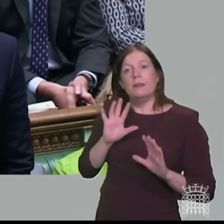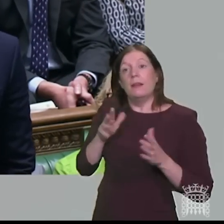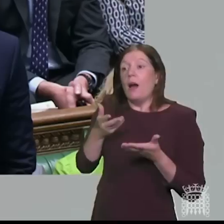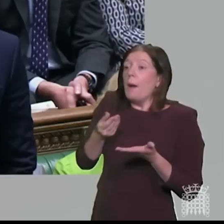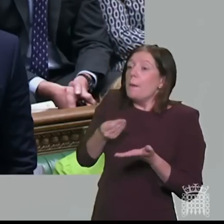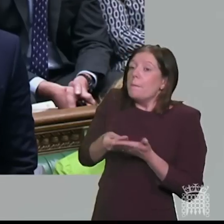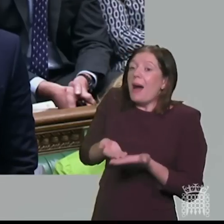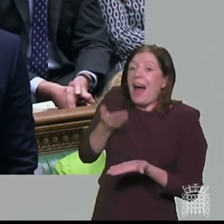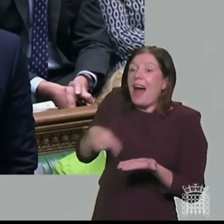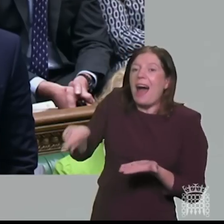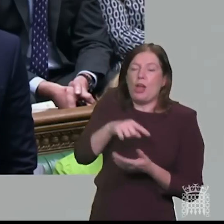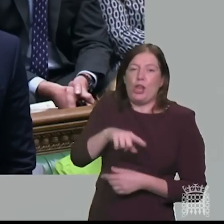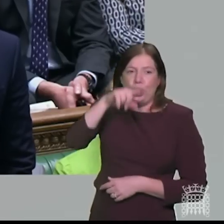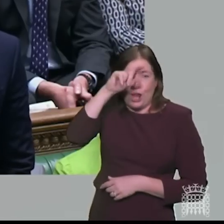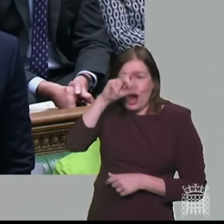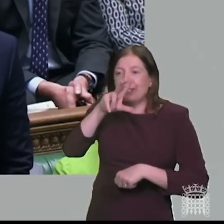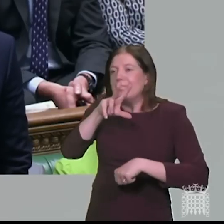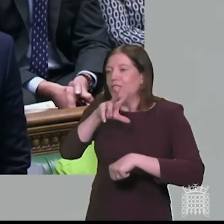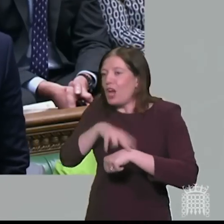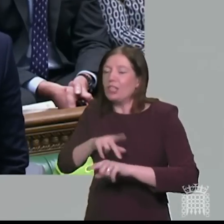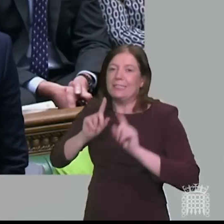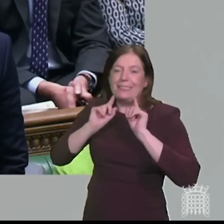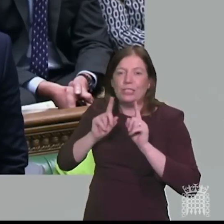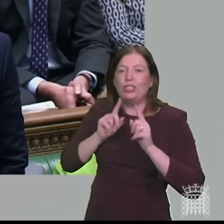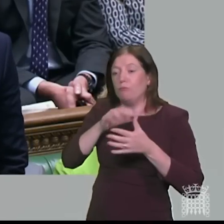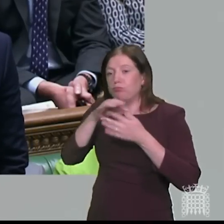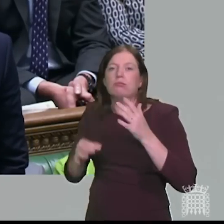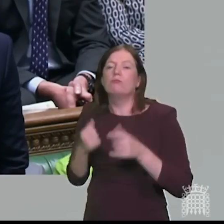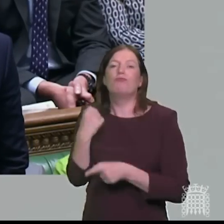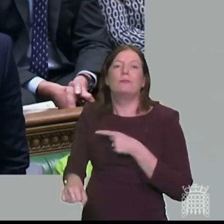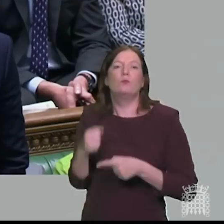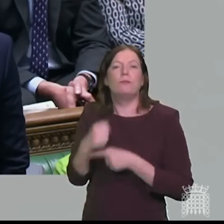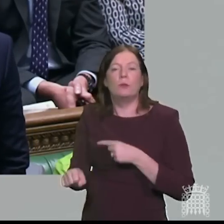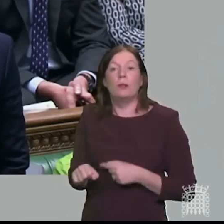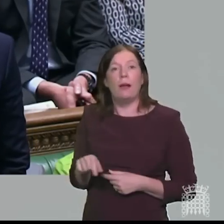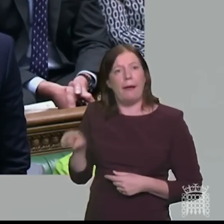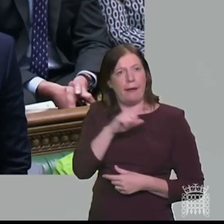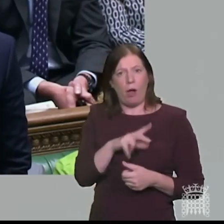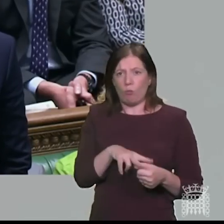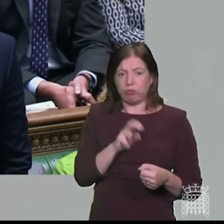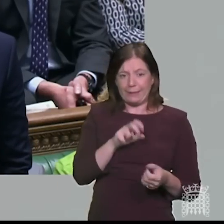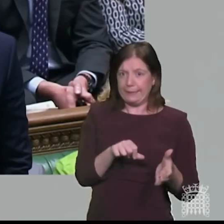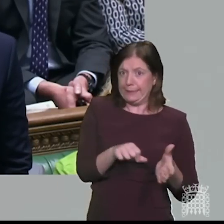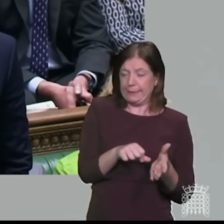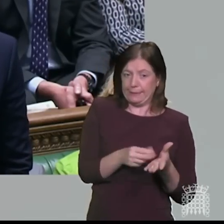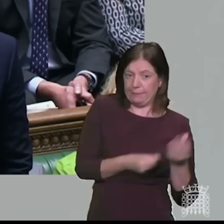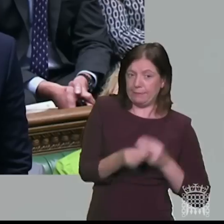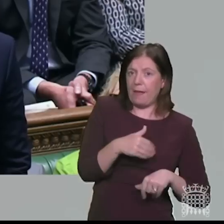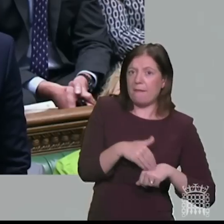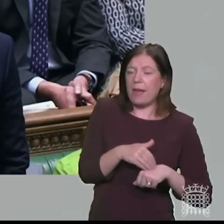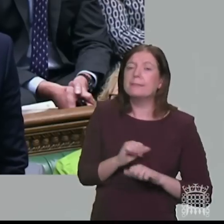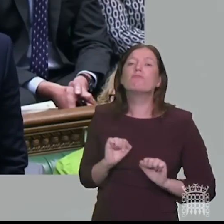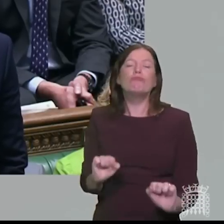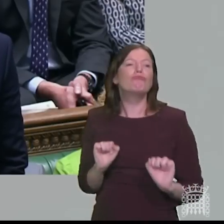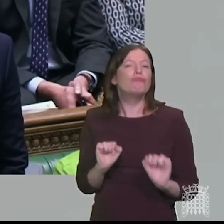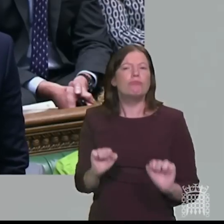pay rises, whilst at the same time accepting the economic damage of Brexit, is it not the case that Westminster does not